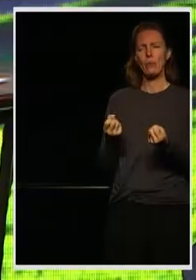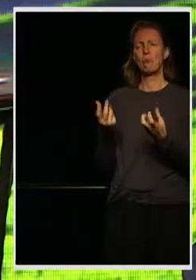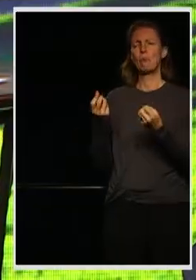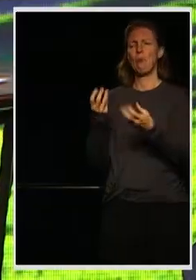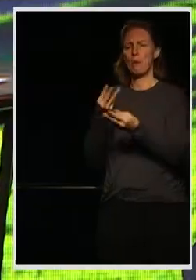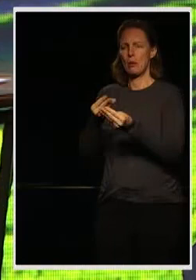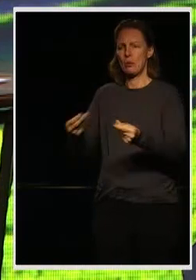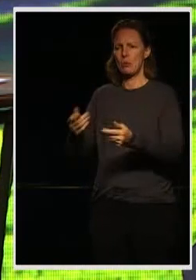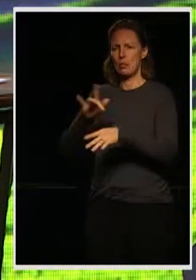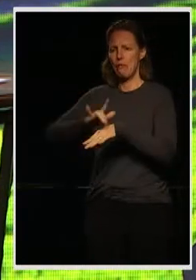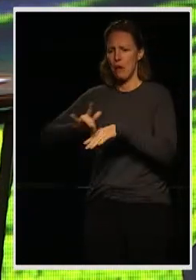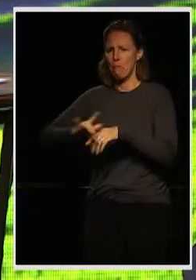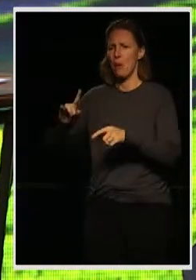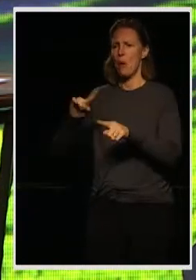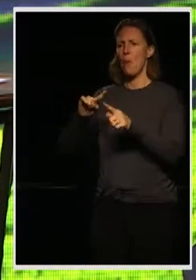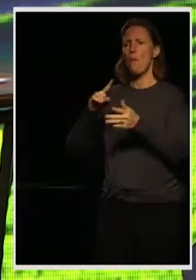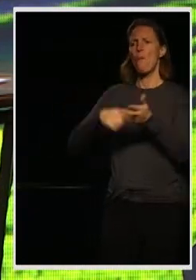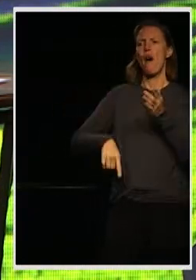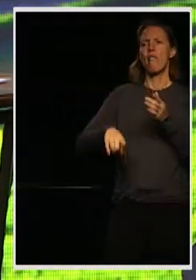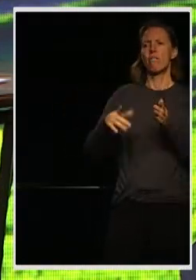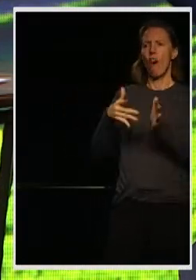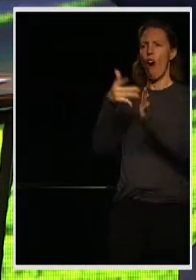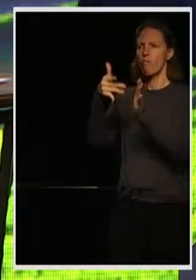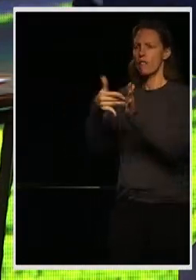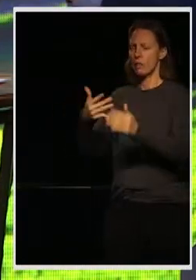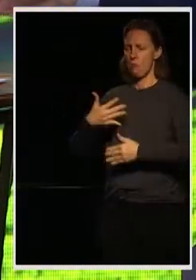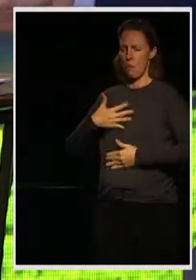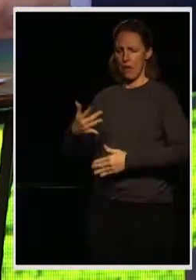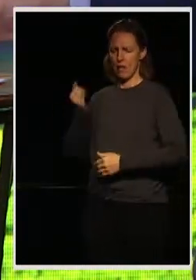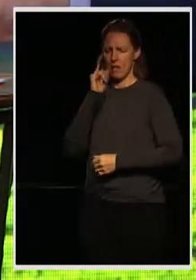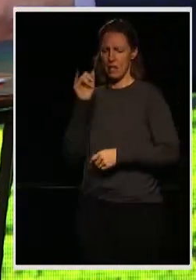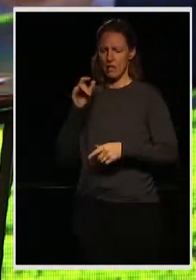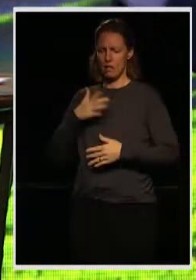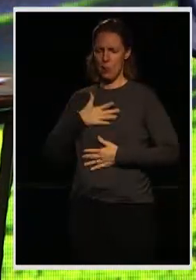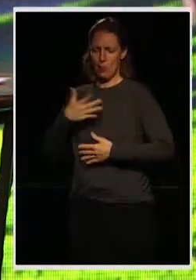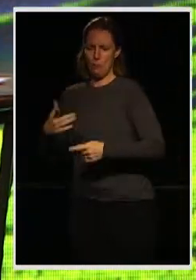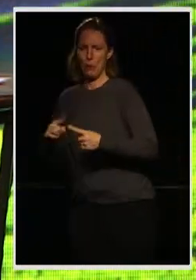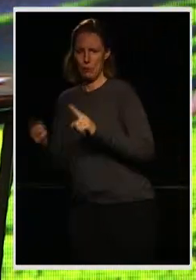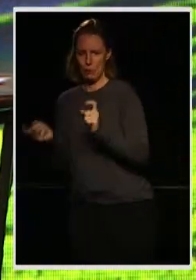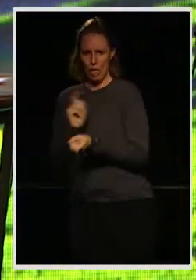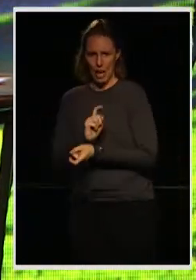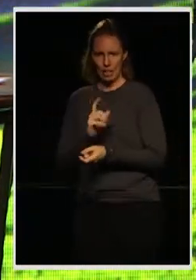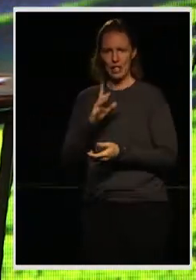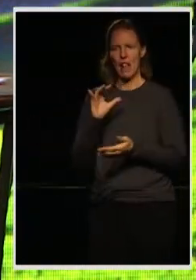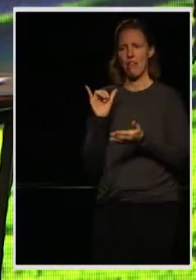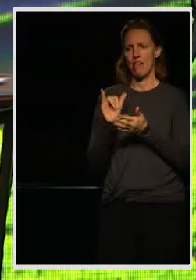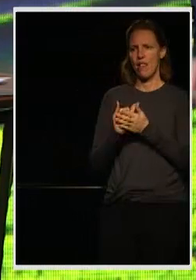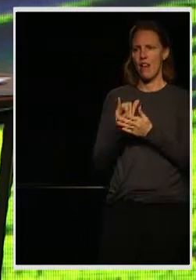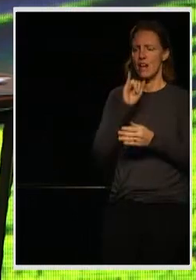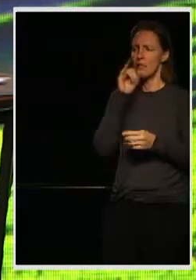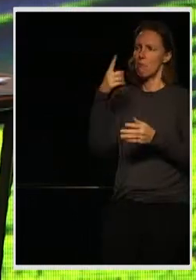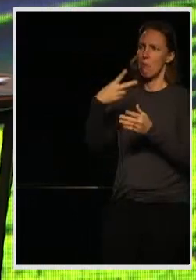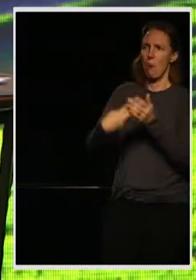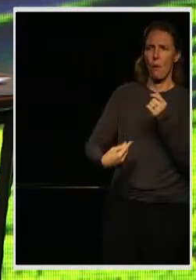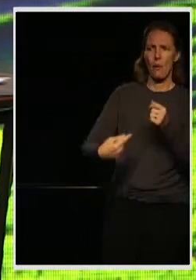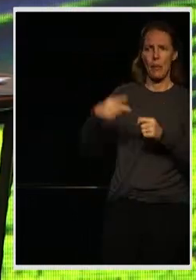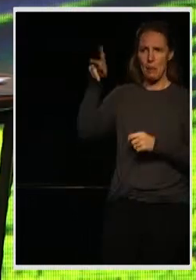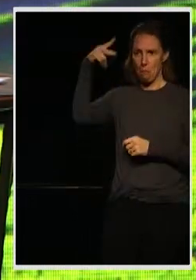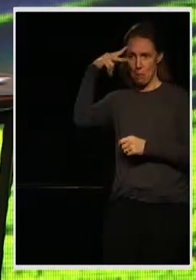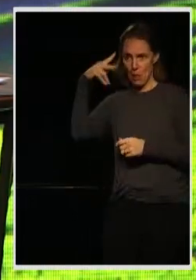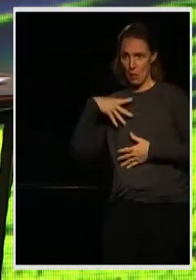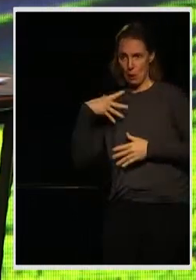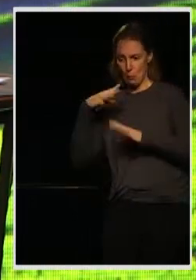available. What is often willing is the will to change, and that is both in the political